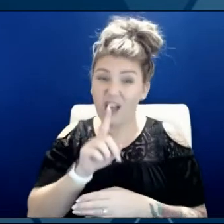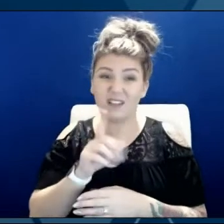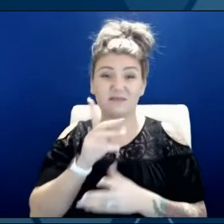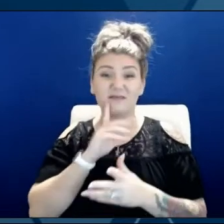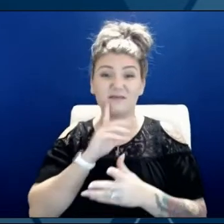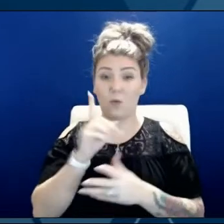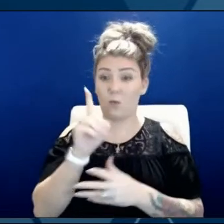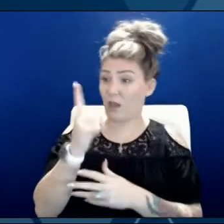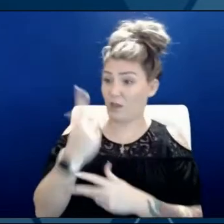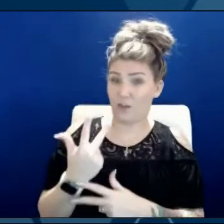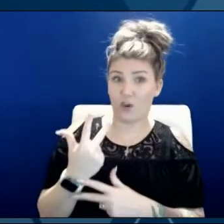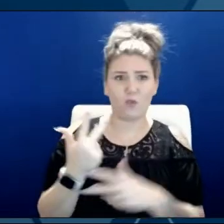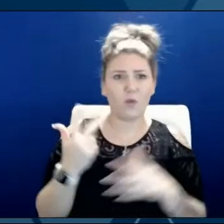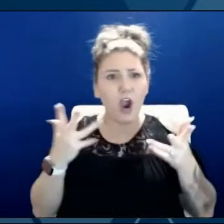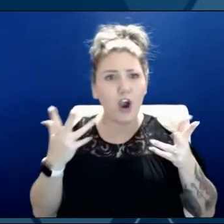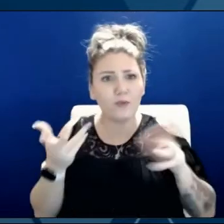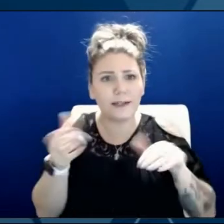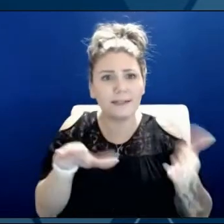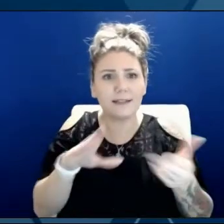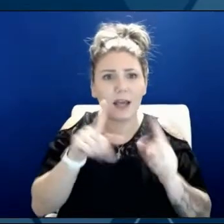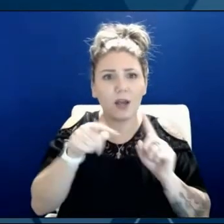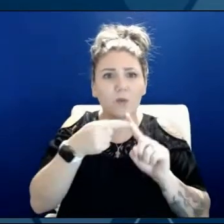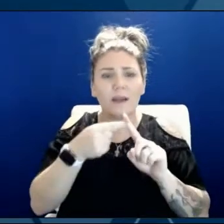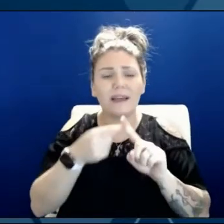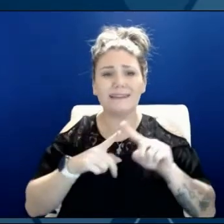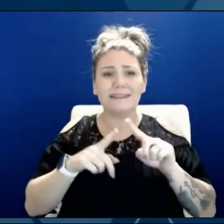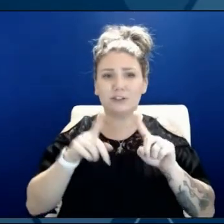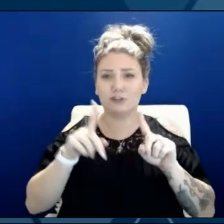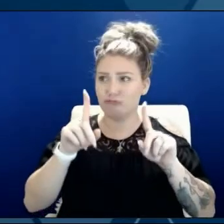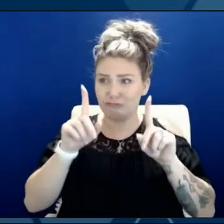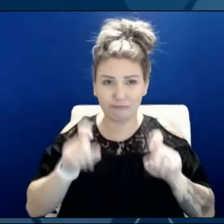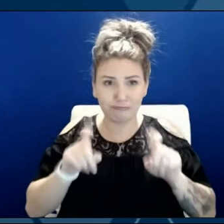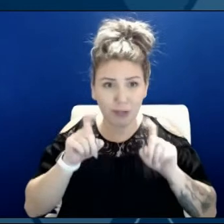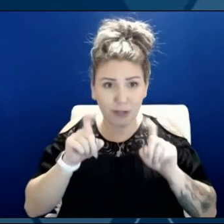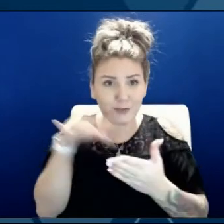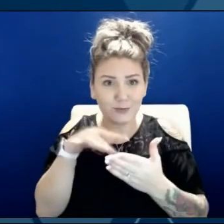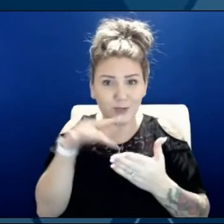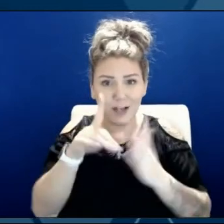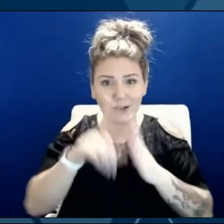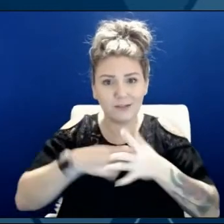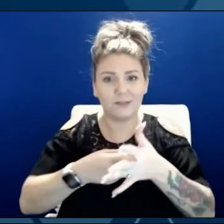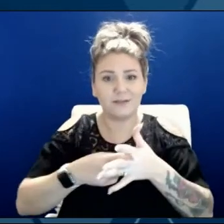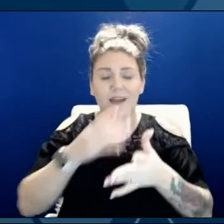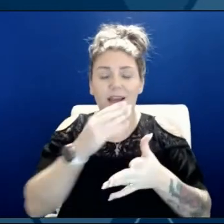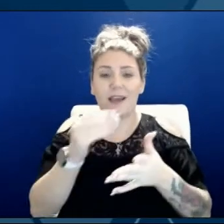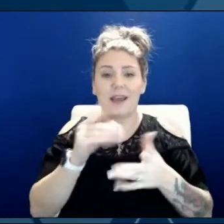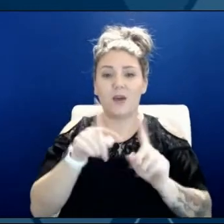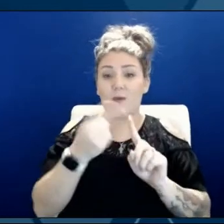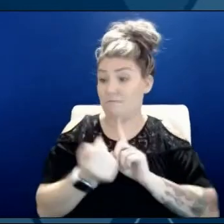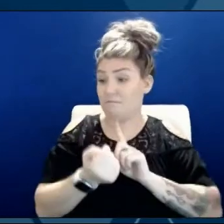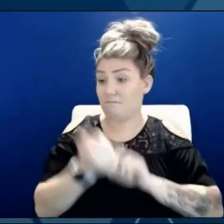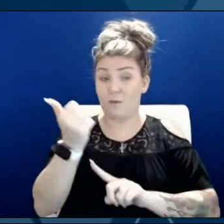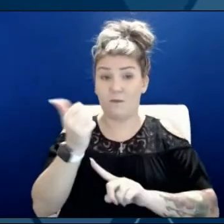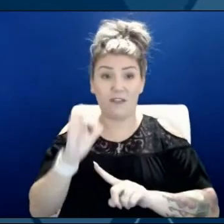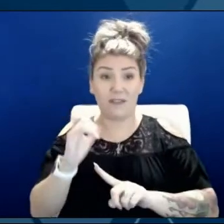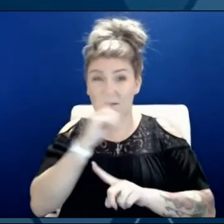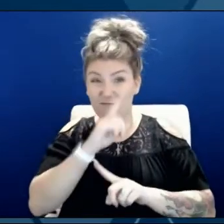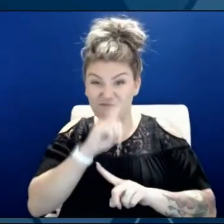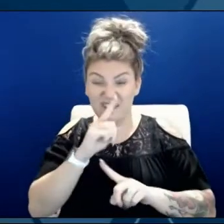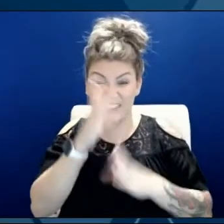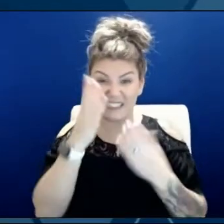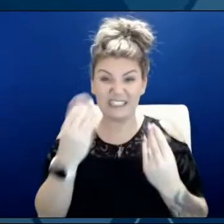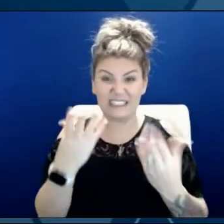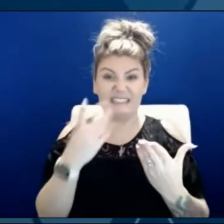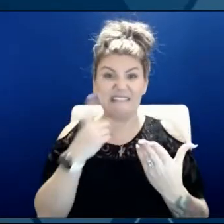already dead when the trial recruitment began. When the researchers removed that fraudulent data, the benefits of ivermectin disappeared as